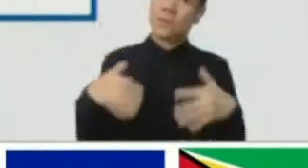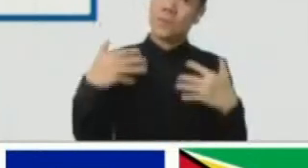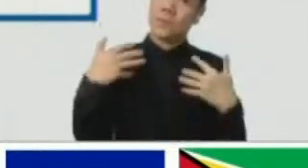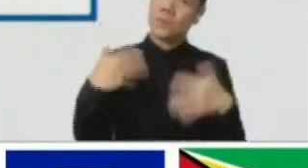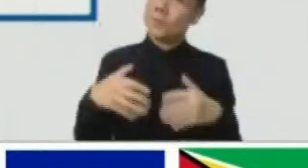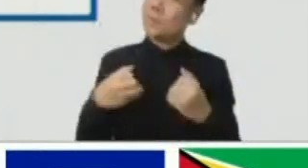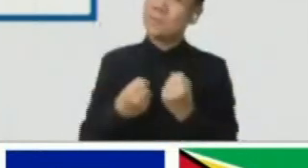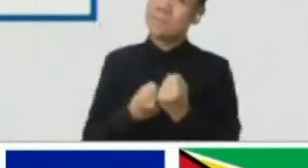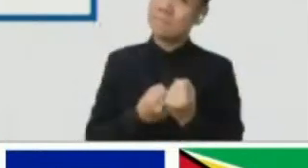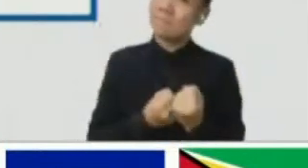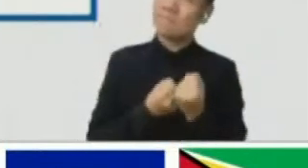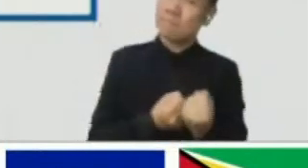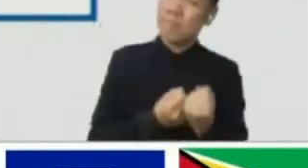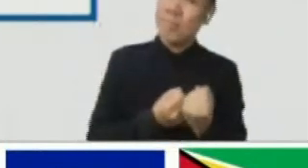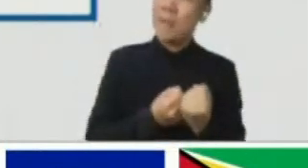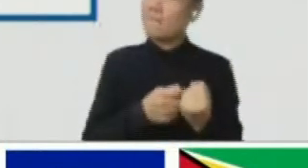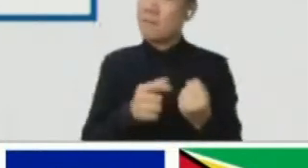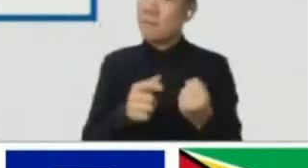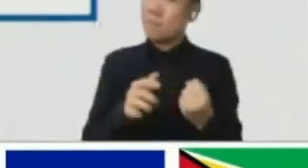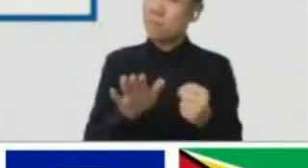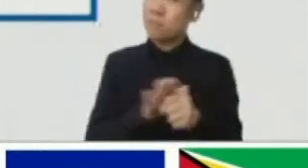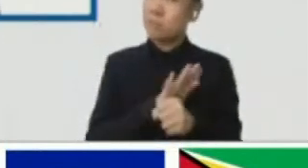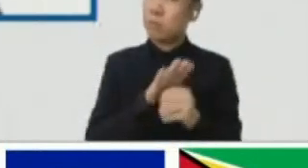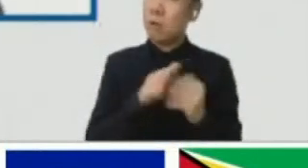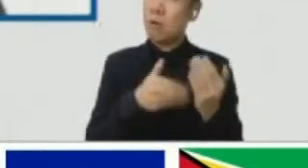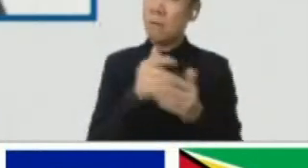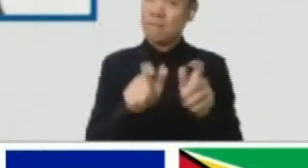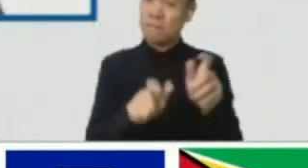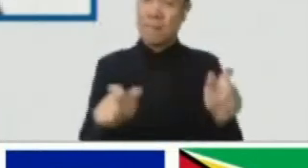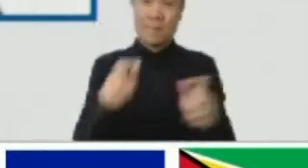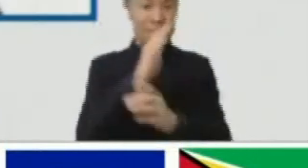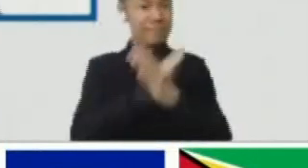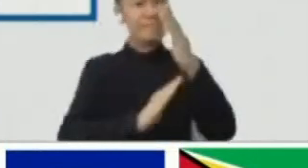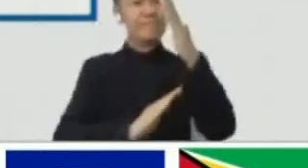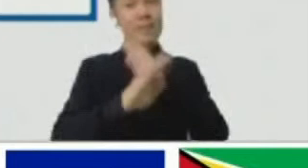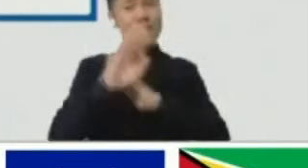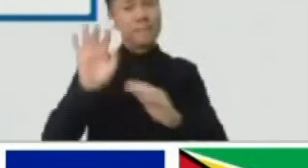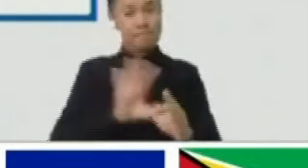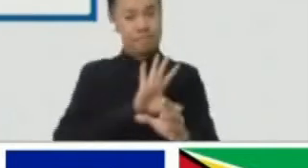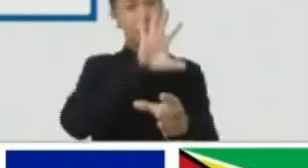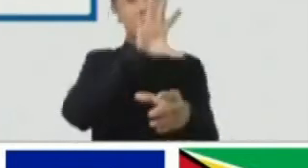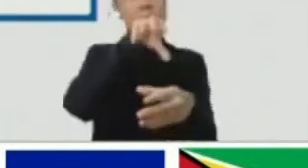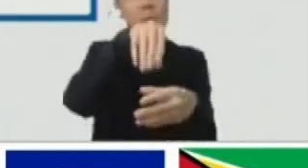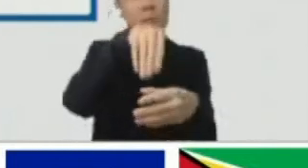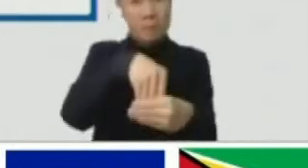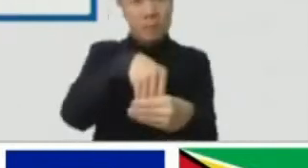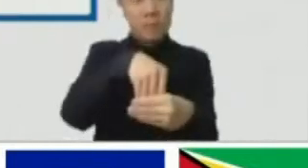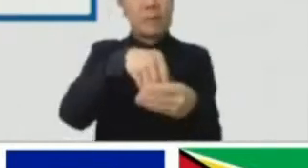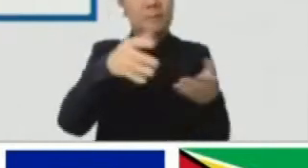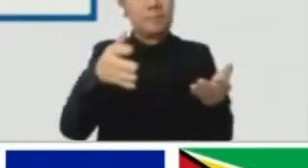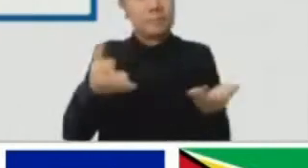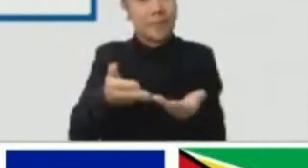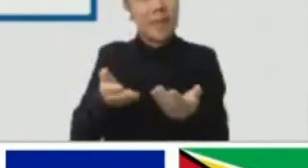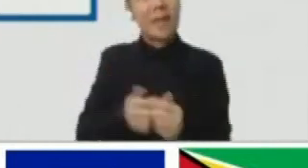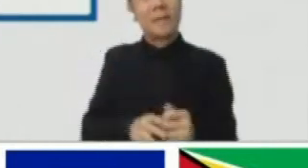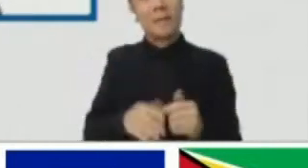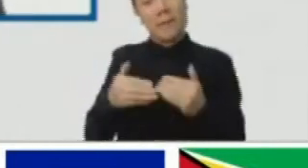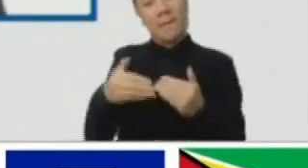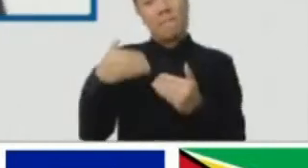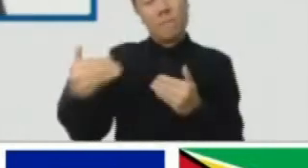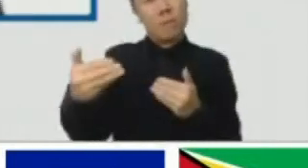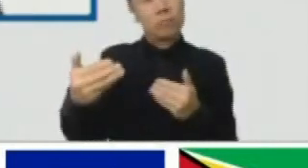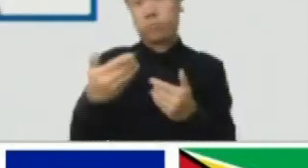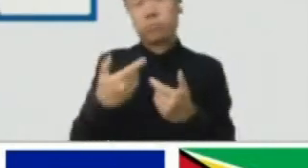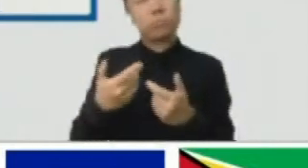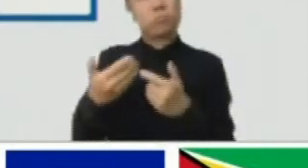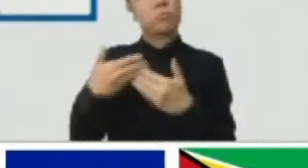the full participation of people with disabilities in this and previous regional platforms. I'm confident